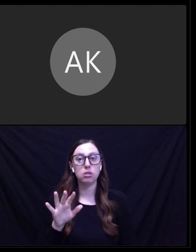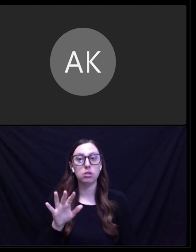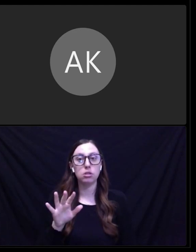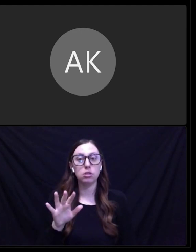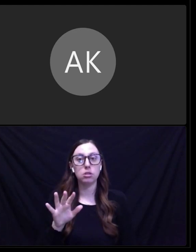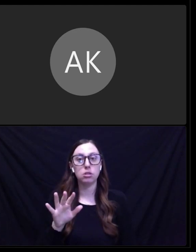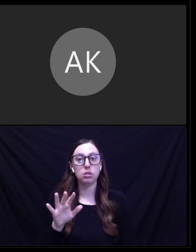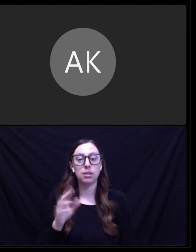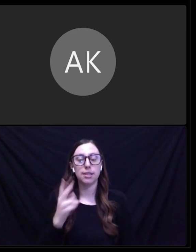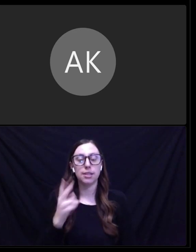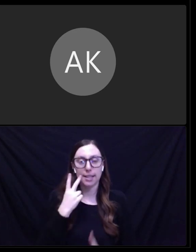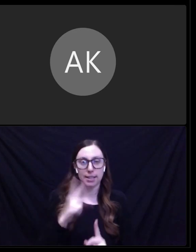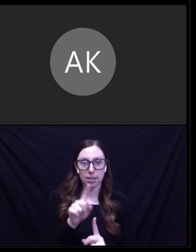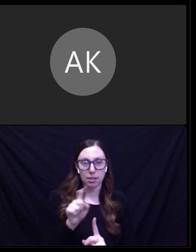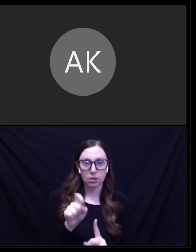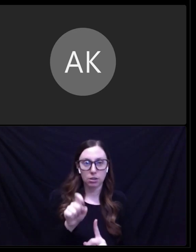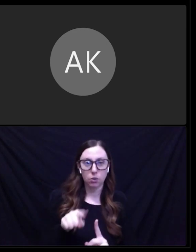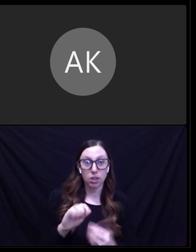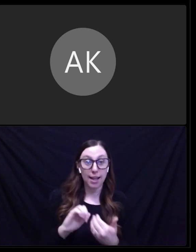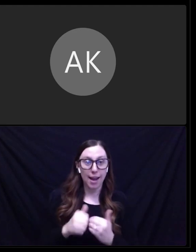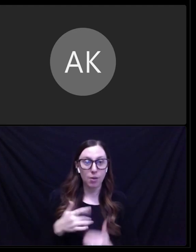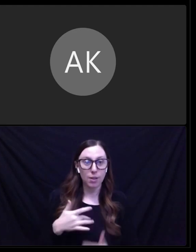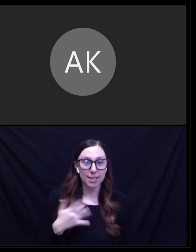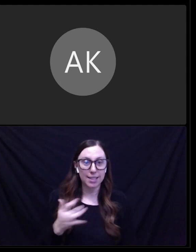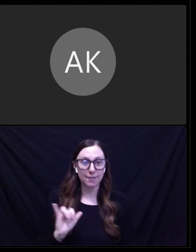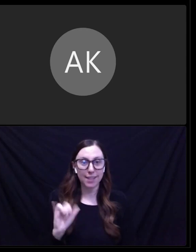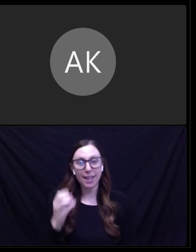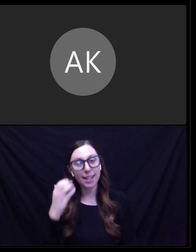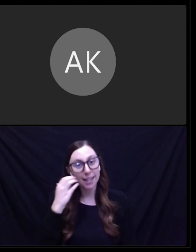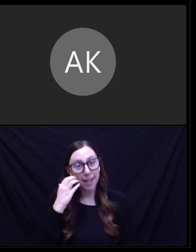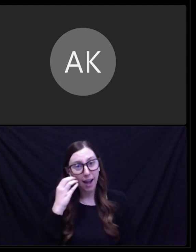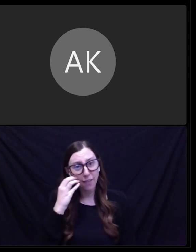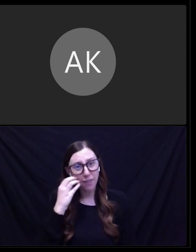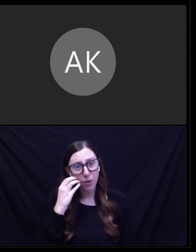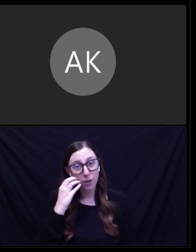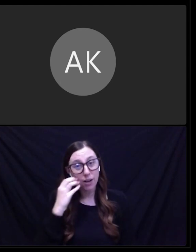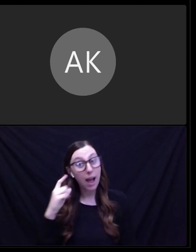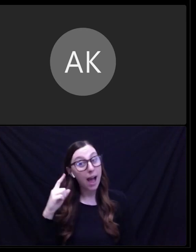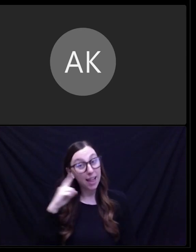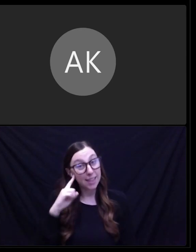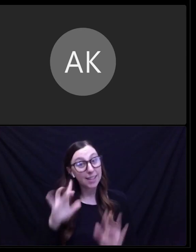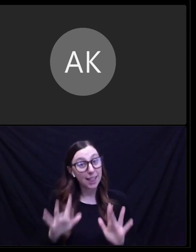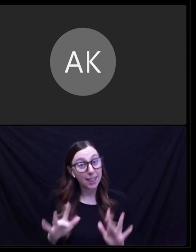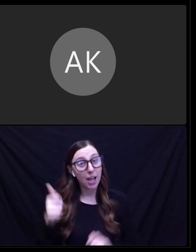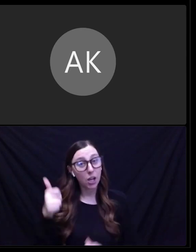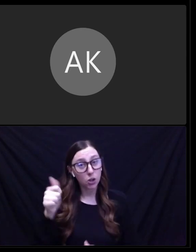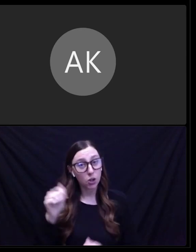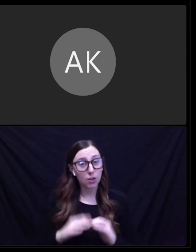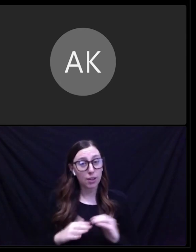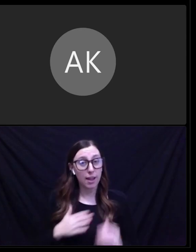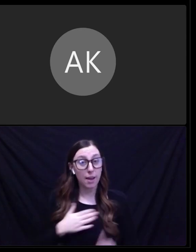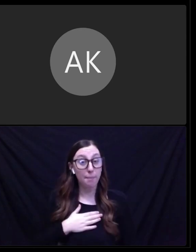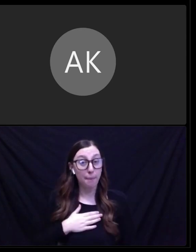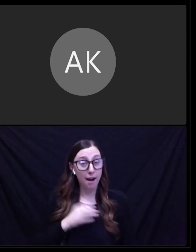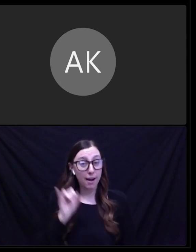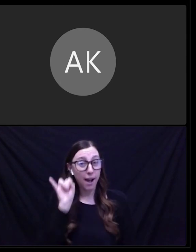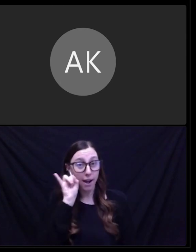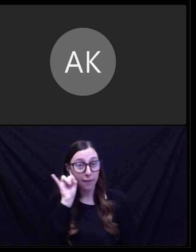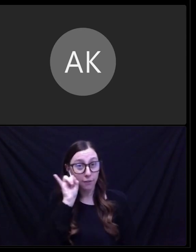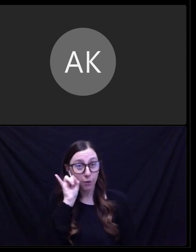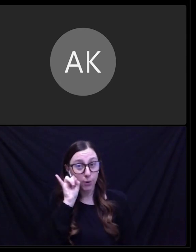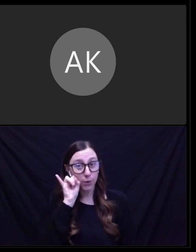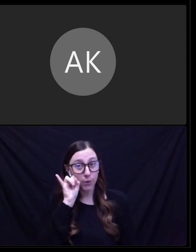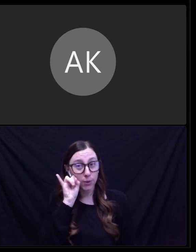I have a question in the chat. How does it feel like an iPhone? Honestly, I think it's lighter than my phone. It's a bit